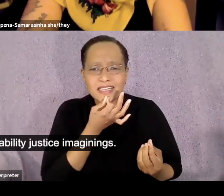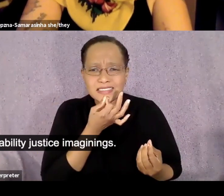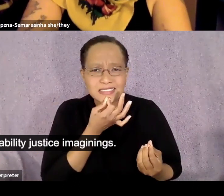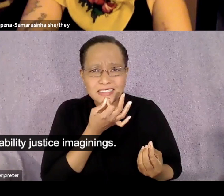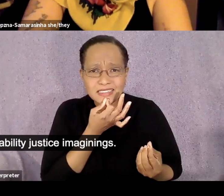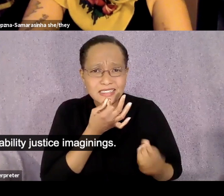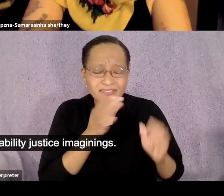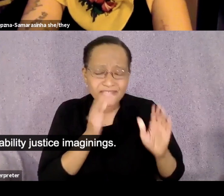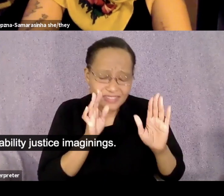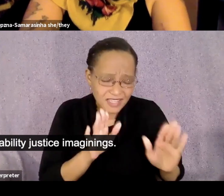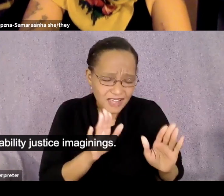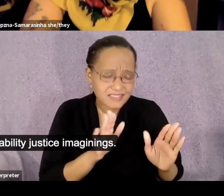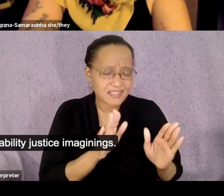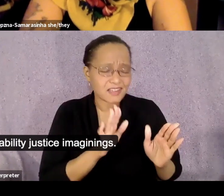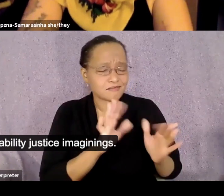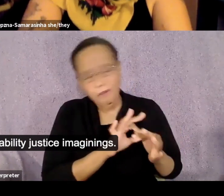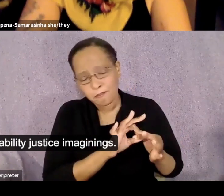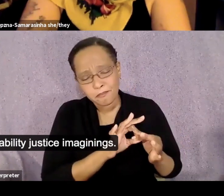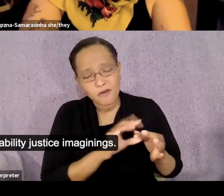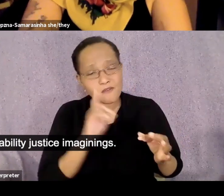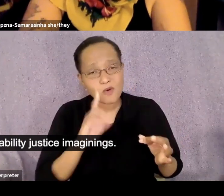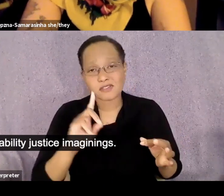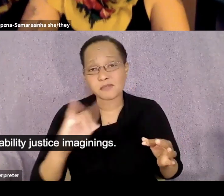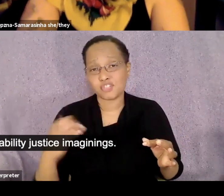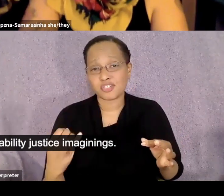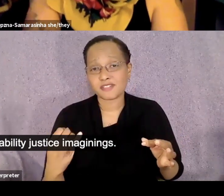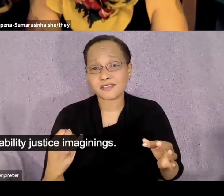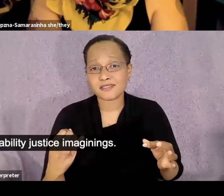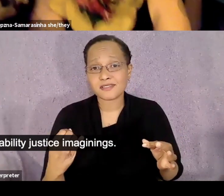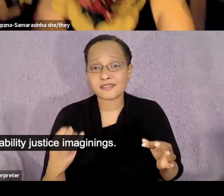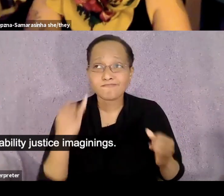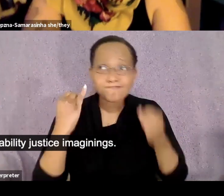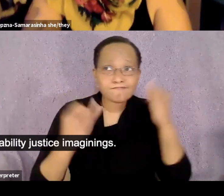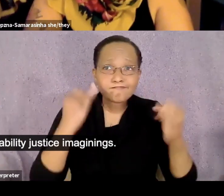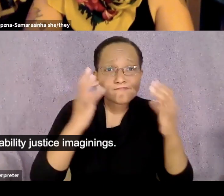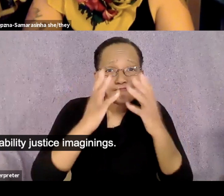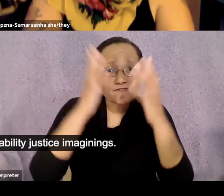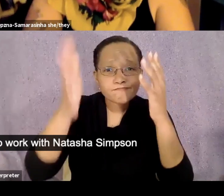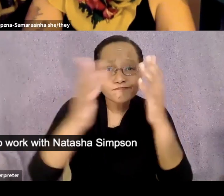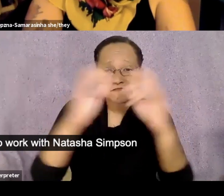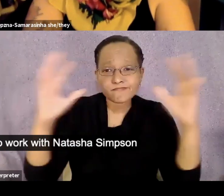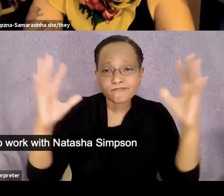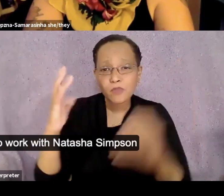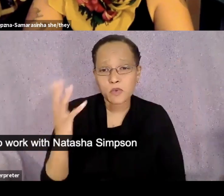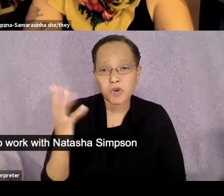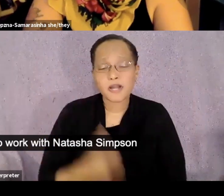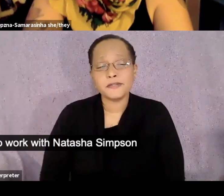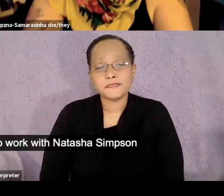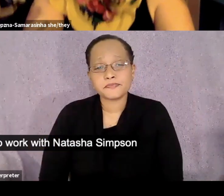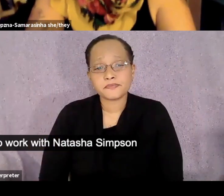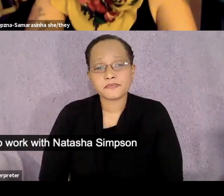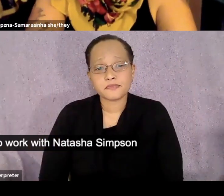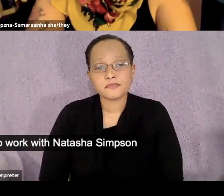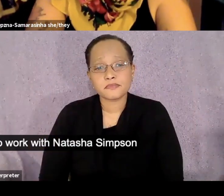landing place for disability justice imaginings. And, I really want to acknowledge the work